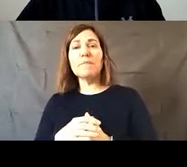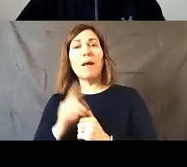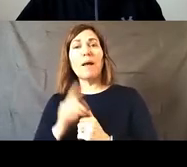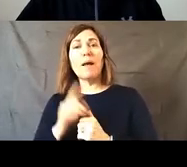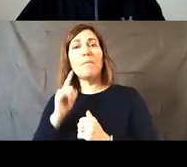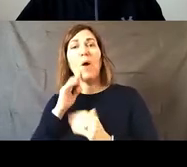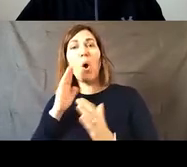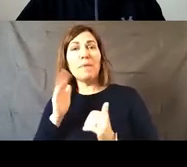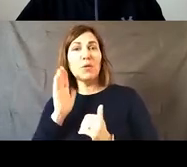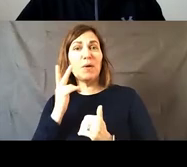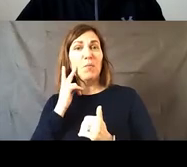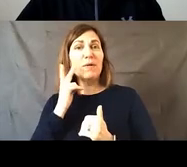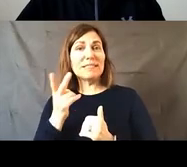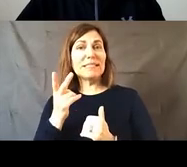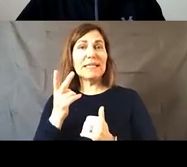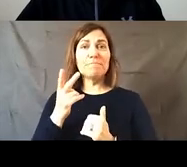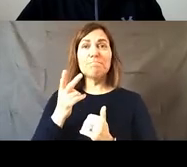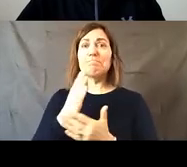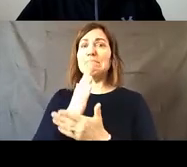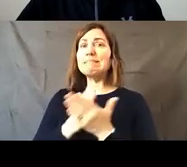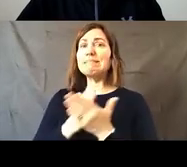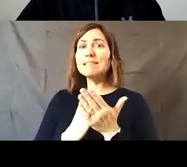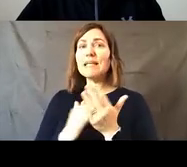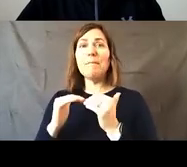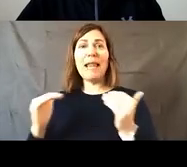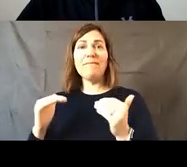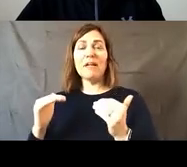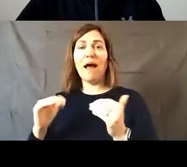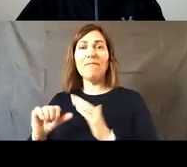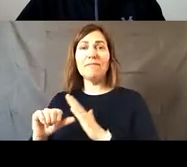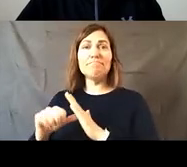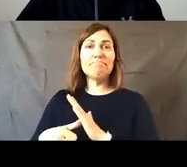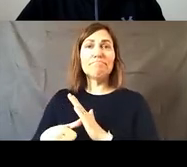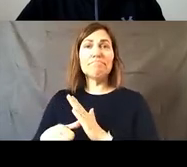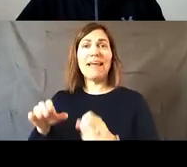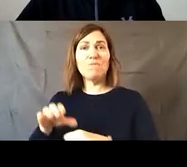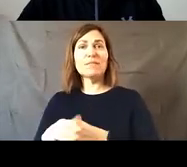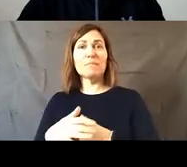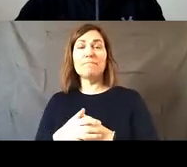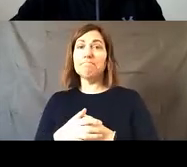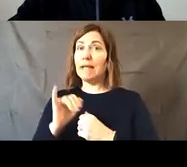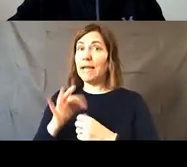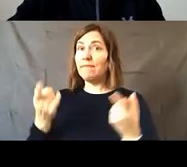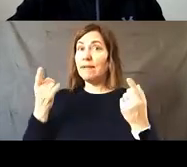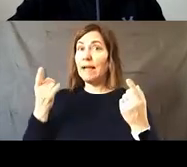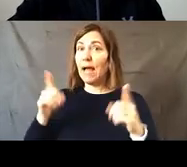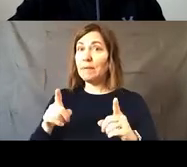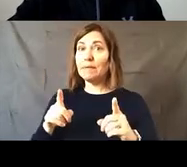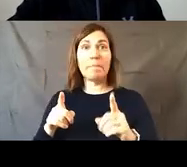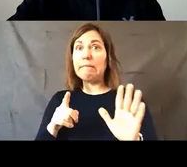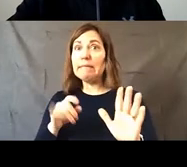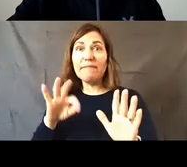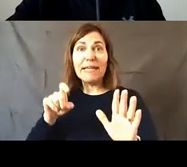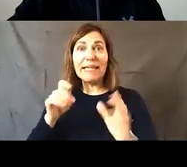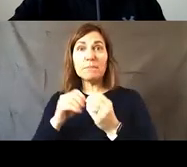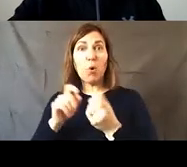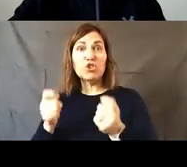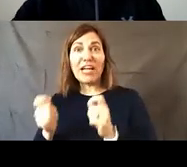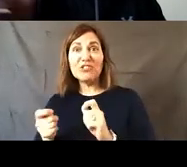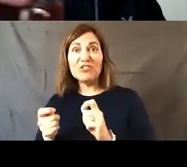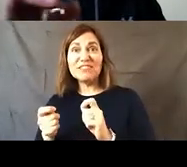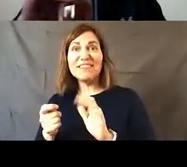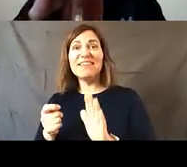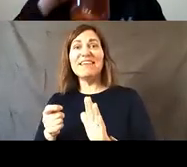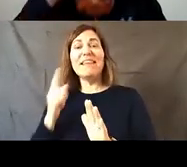some level of enforcement. And if it is, needs more changes, I hope you will